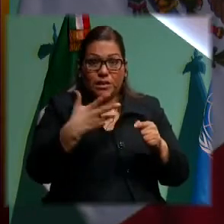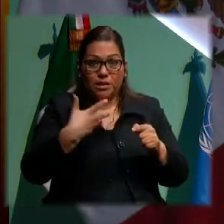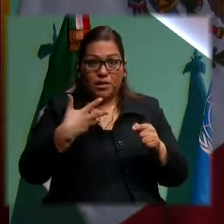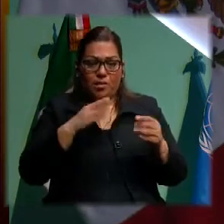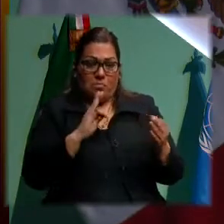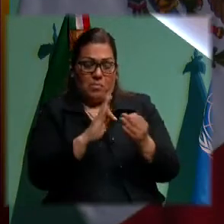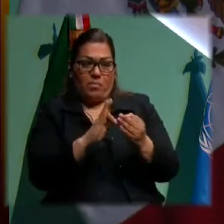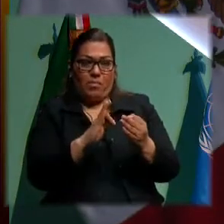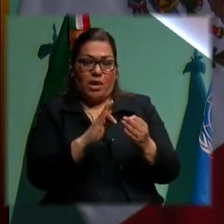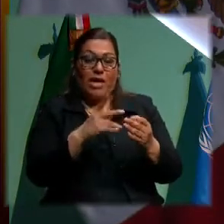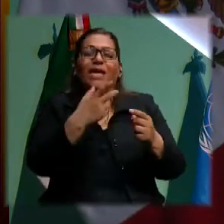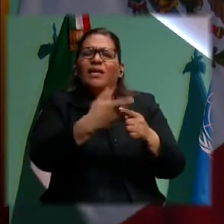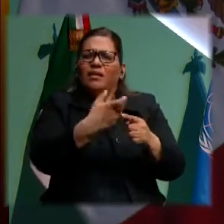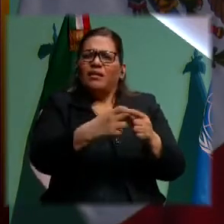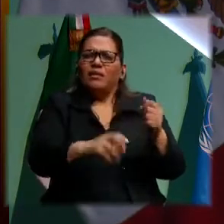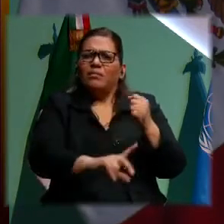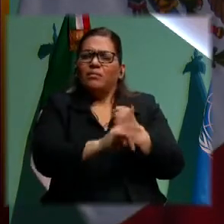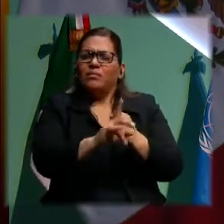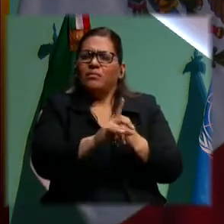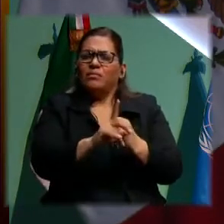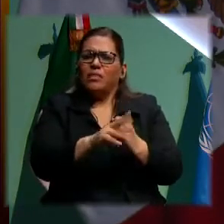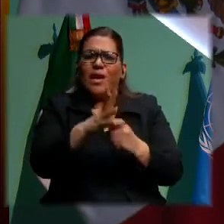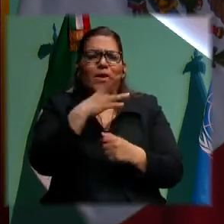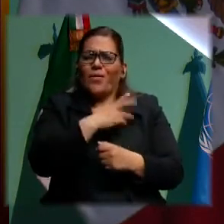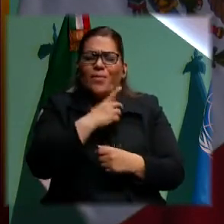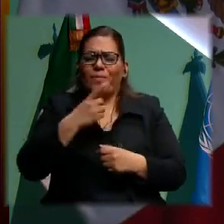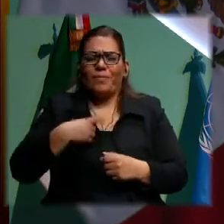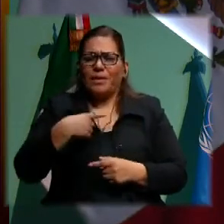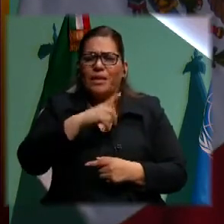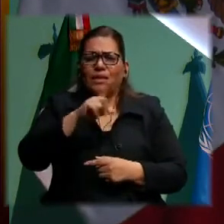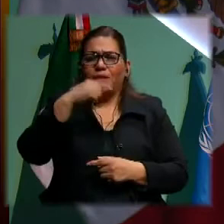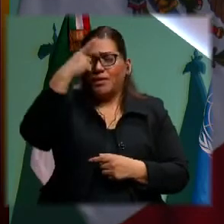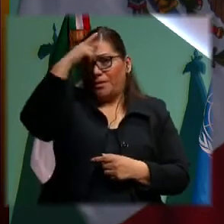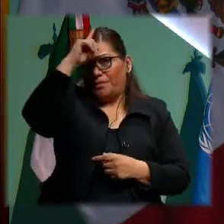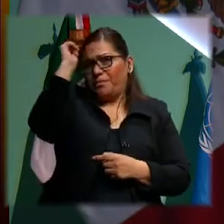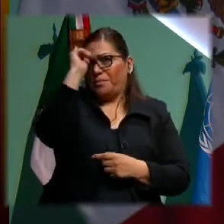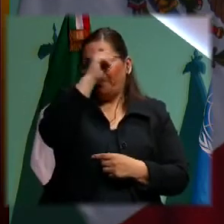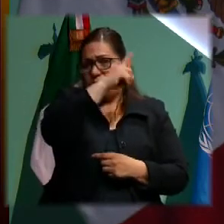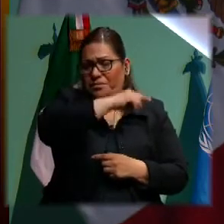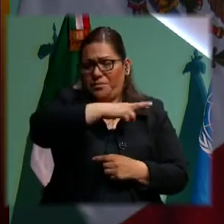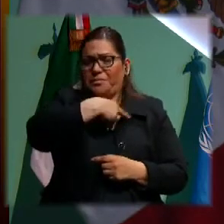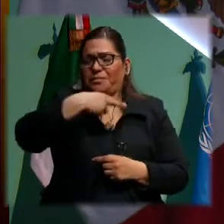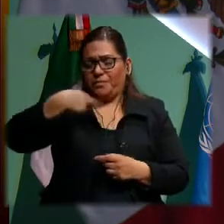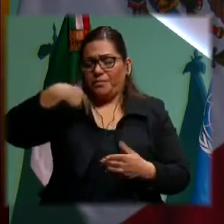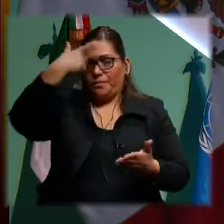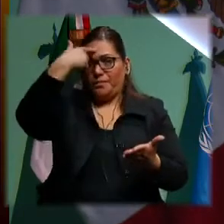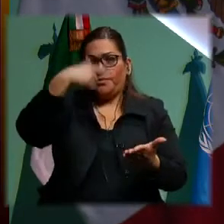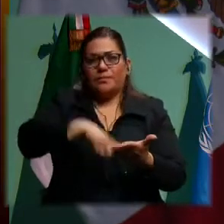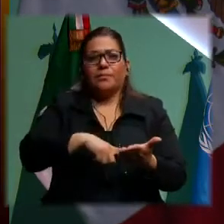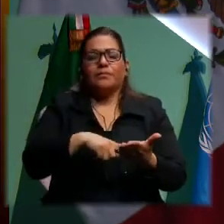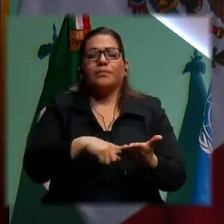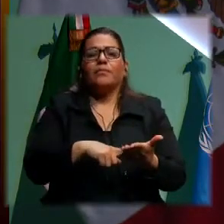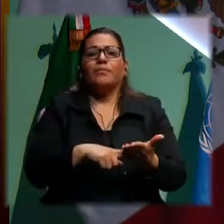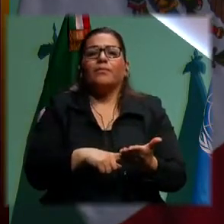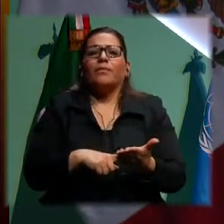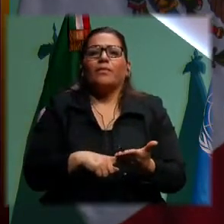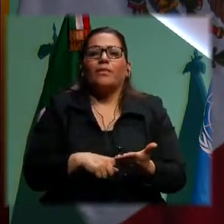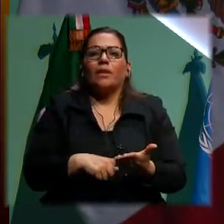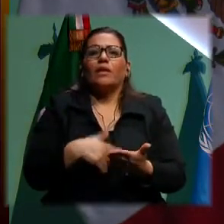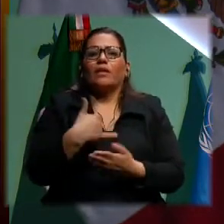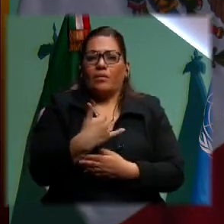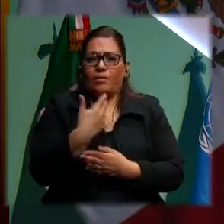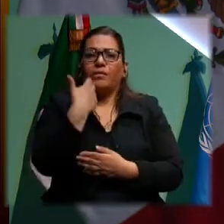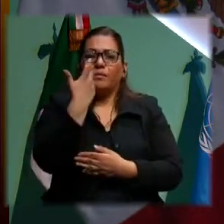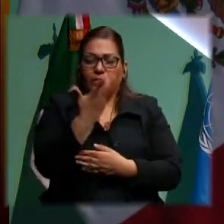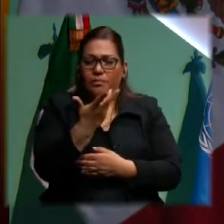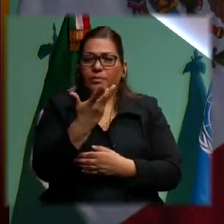issue shouldn't be as hard as we're making it. Yes, we want to strive for every part of every